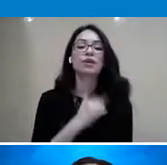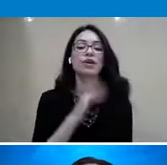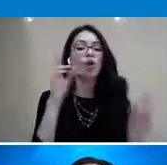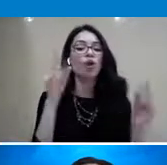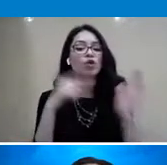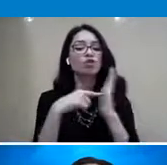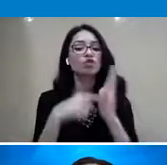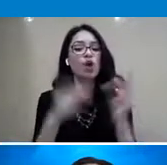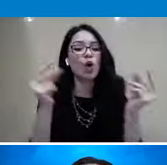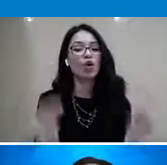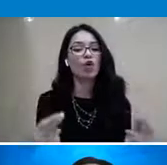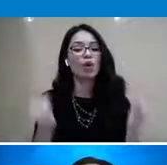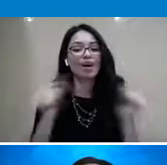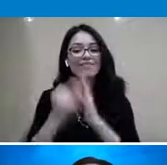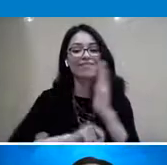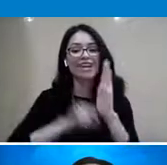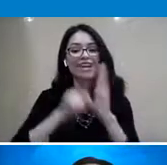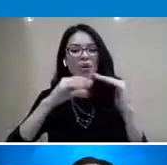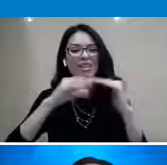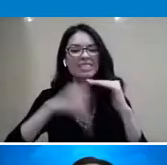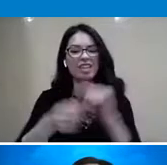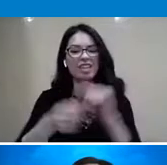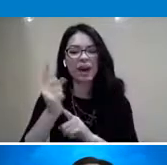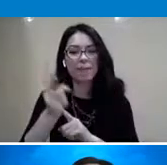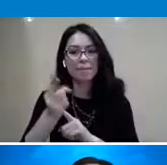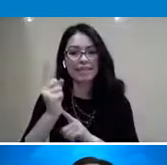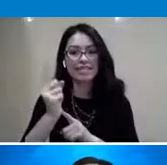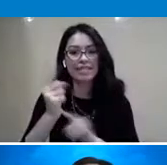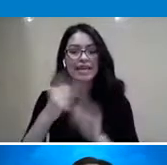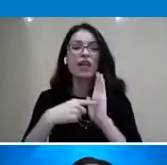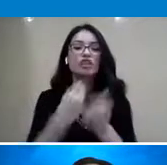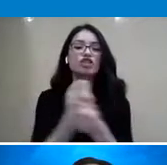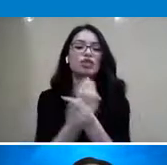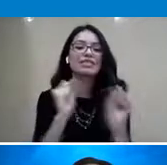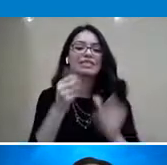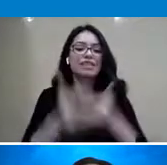a minute. That outlines the safe steps to safe schools.